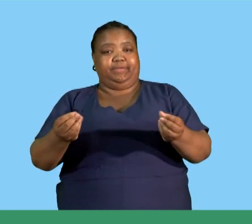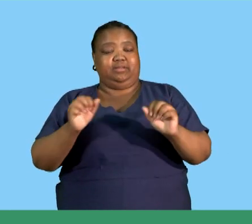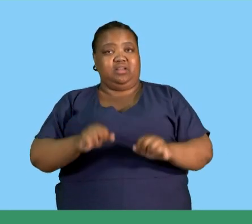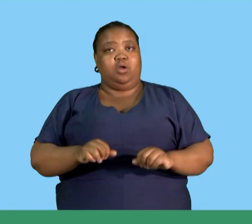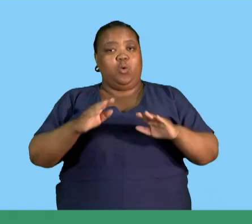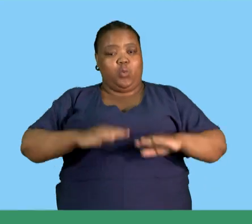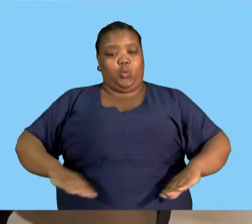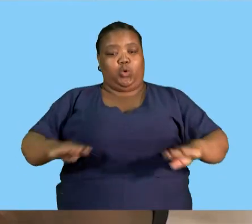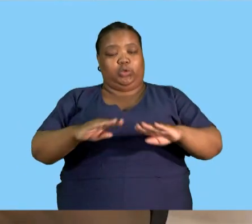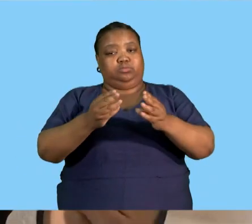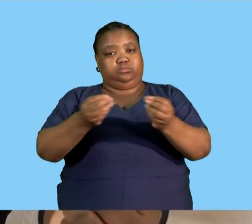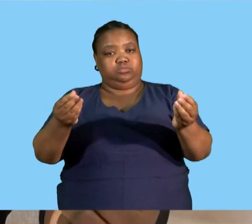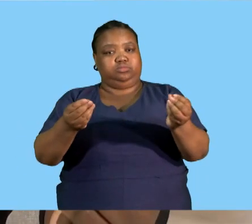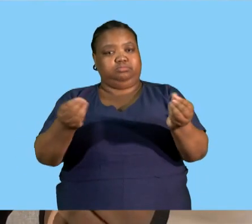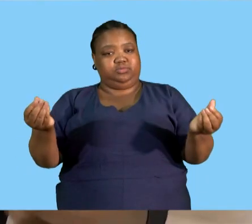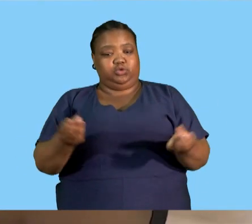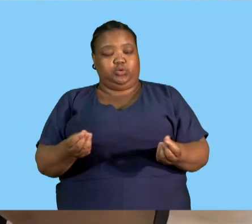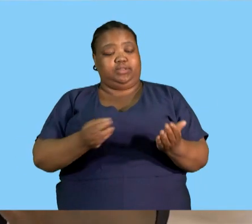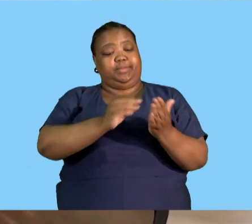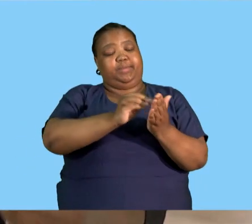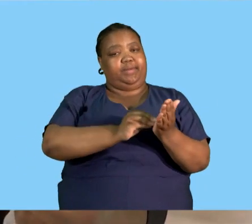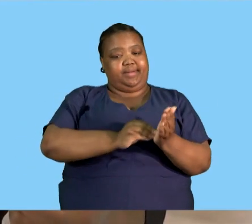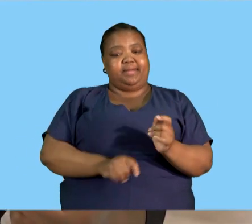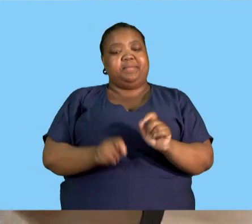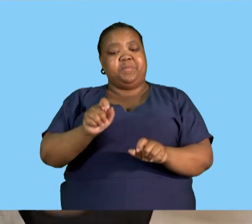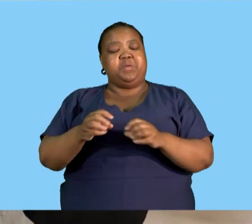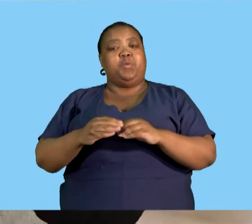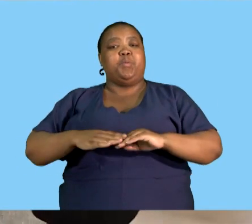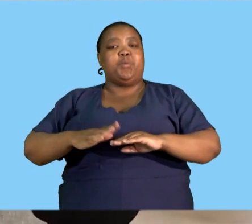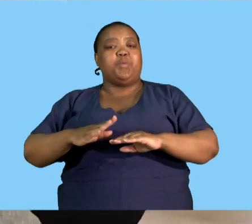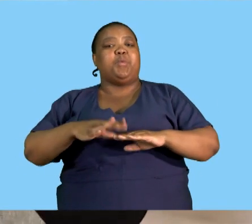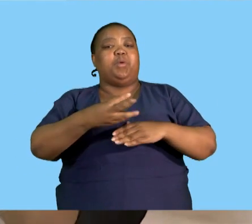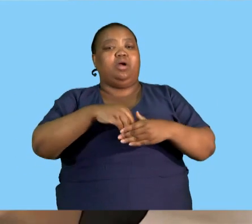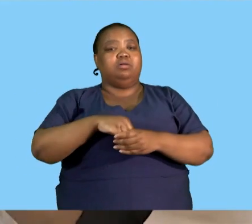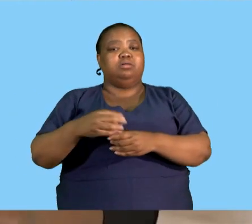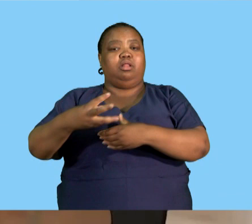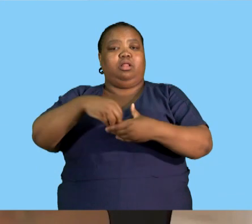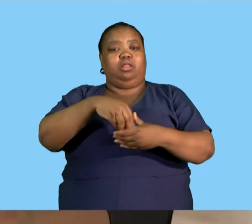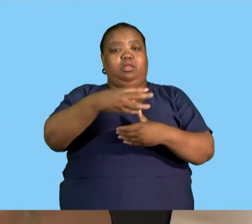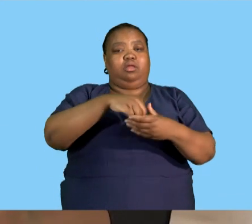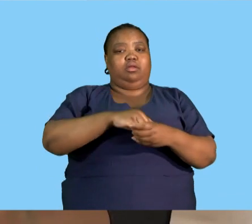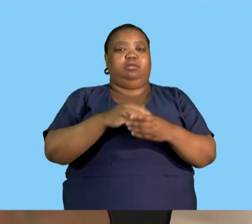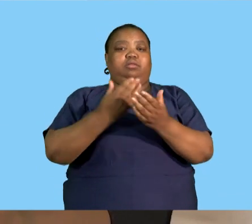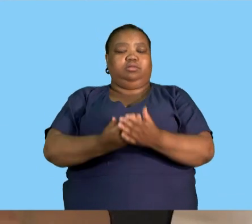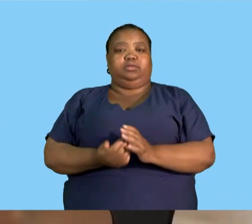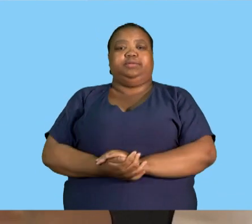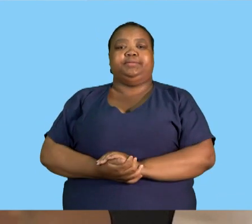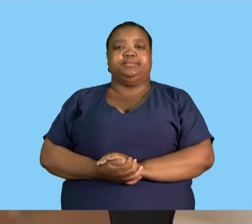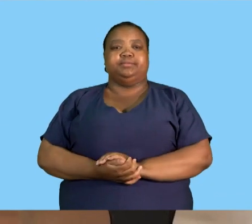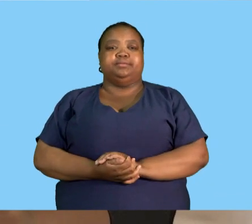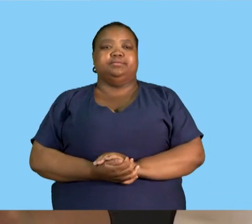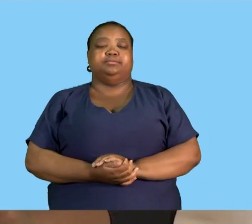what can we say here? People are included here. We are allowing more people to participate in this kind of